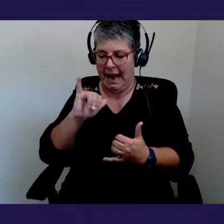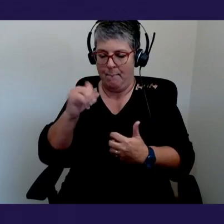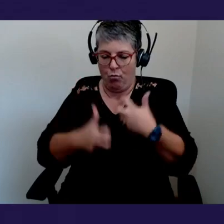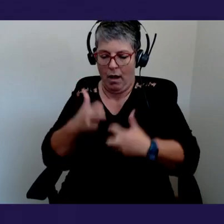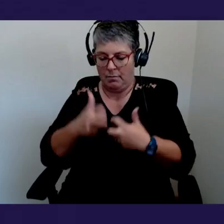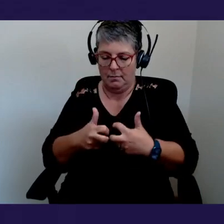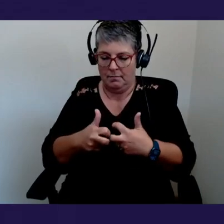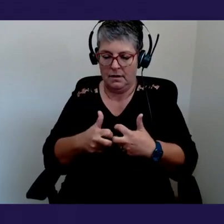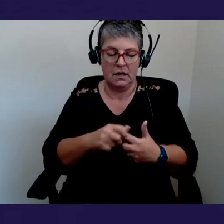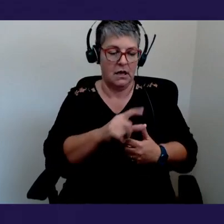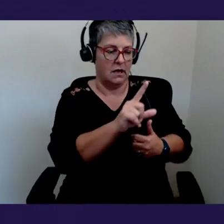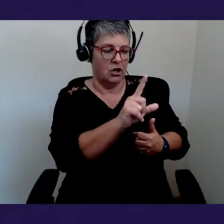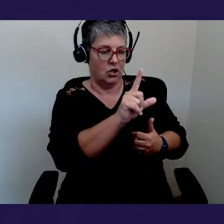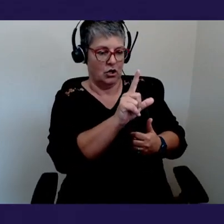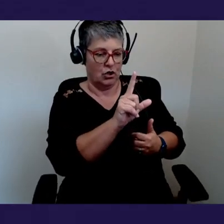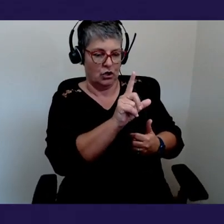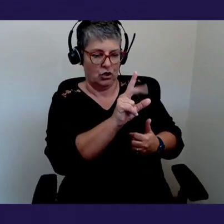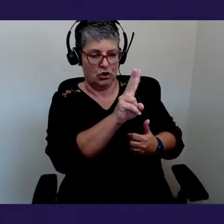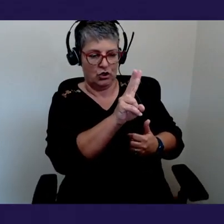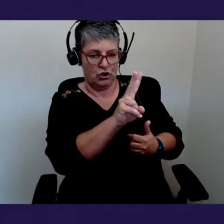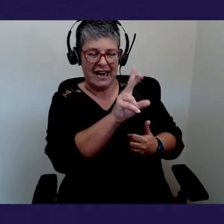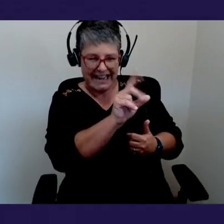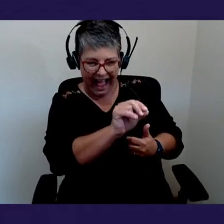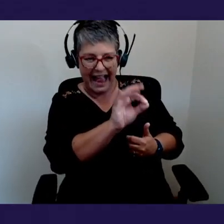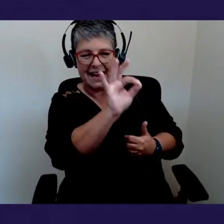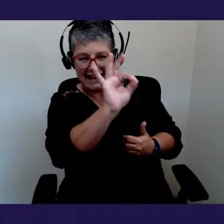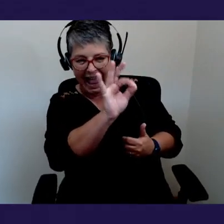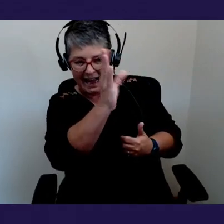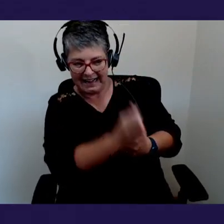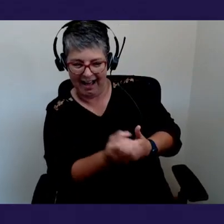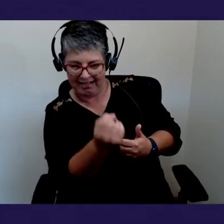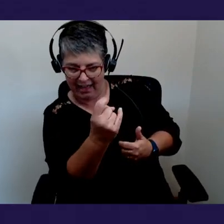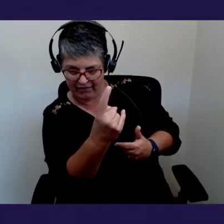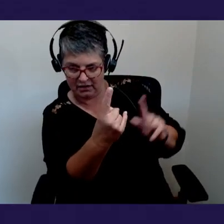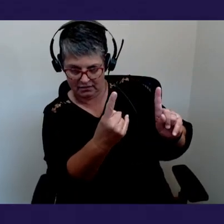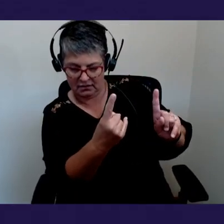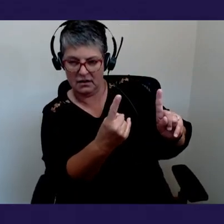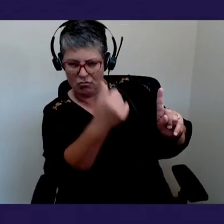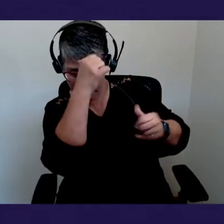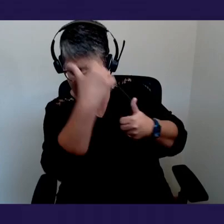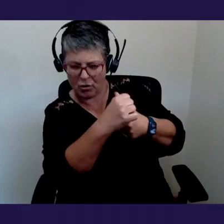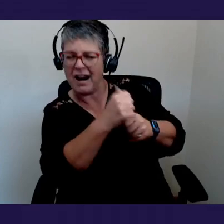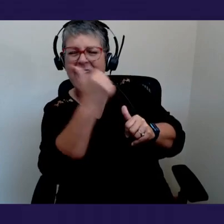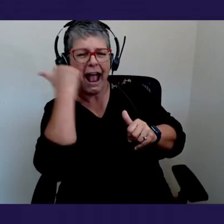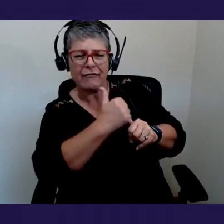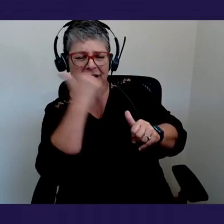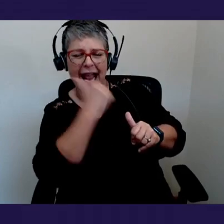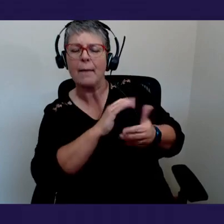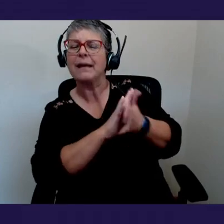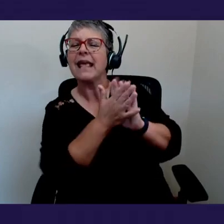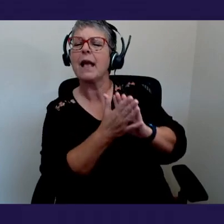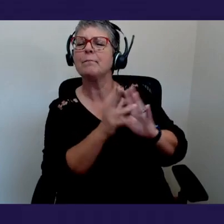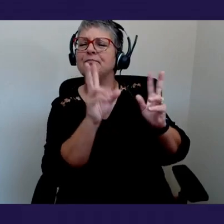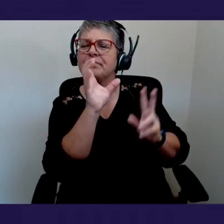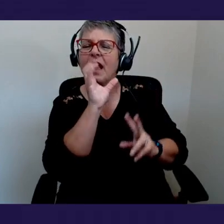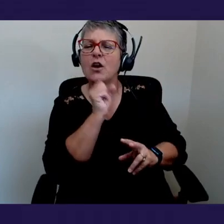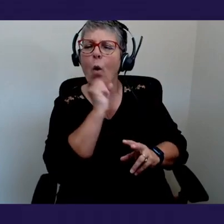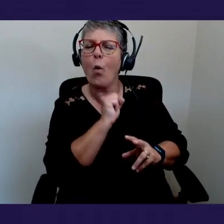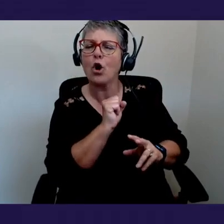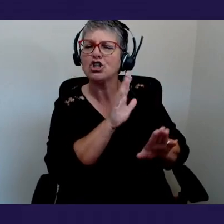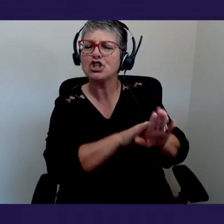where every day was an orange alert, and so the populations we go to work every day to